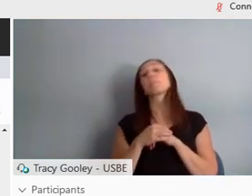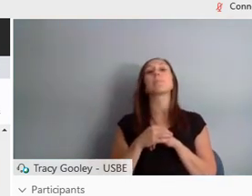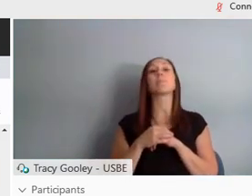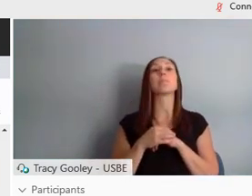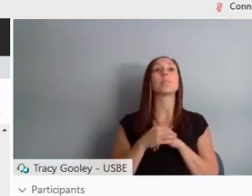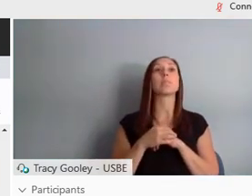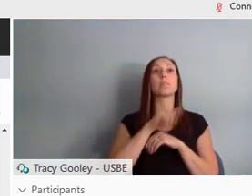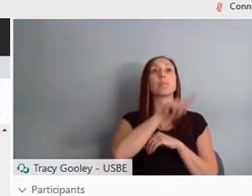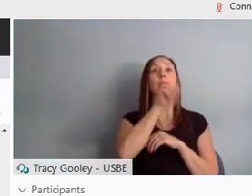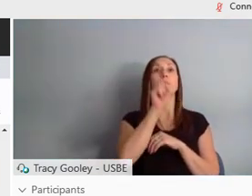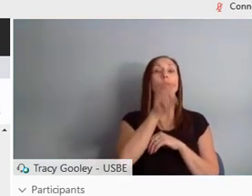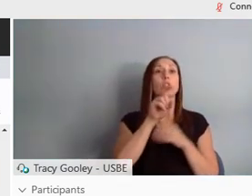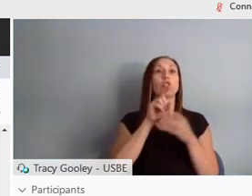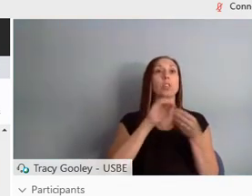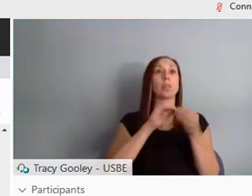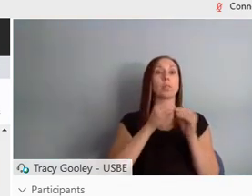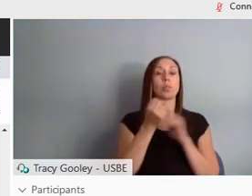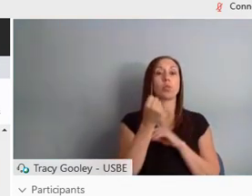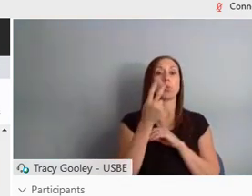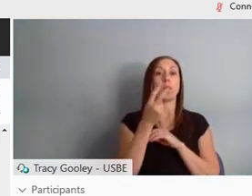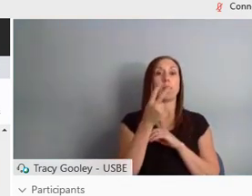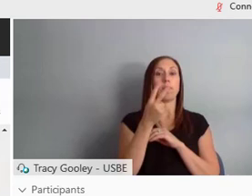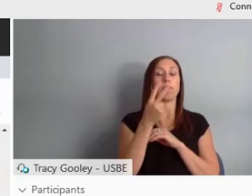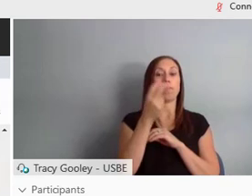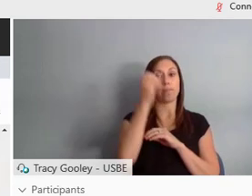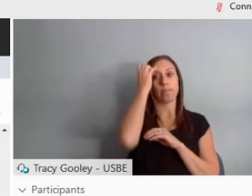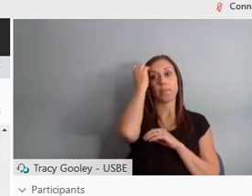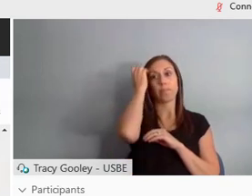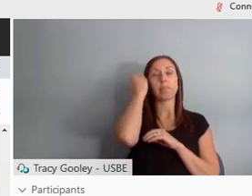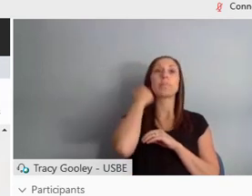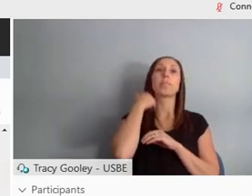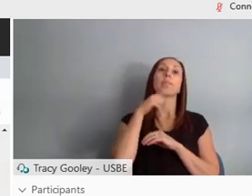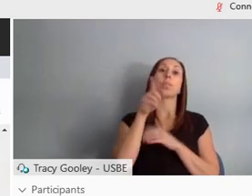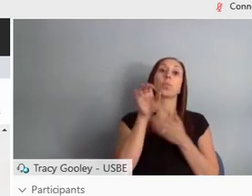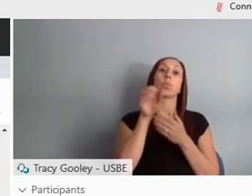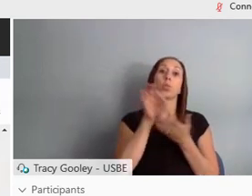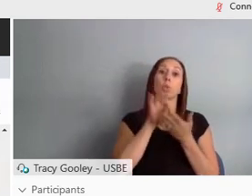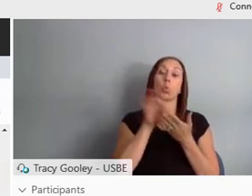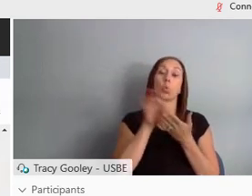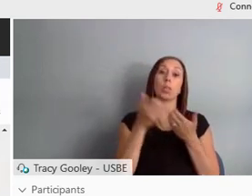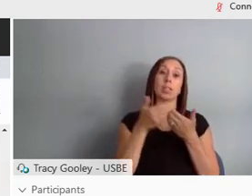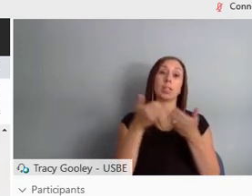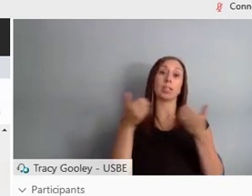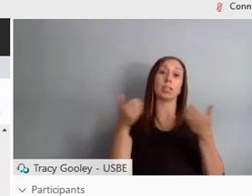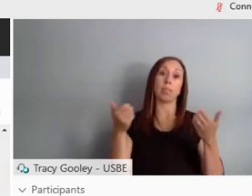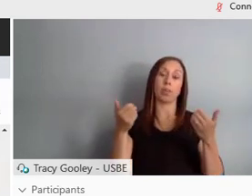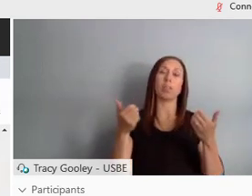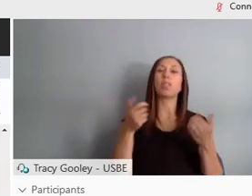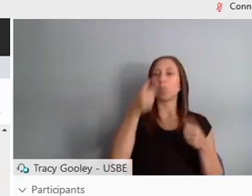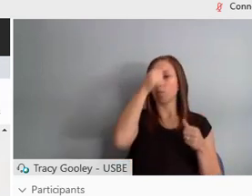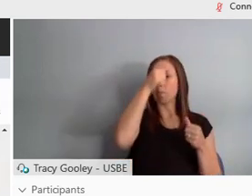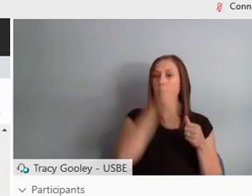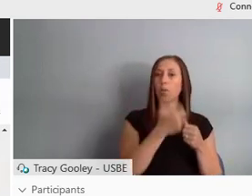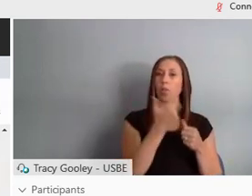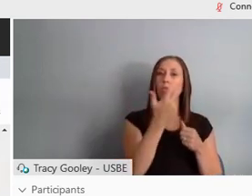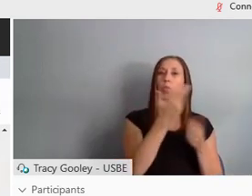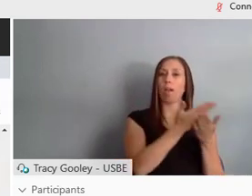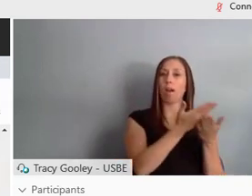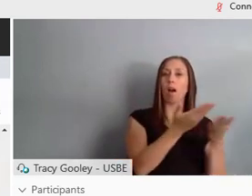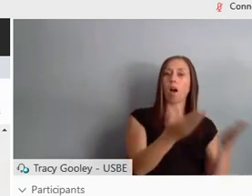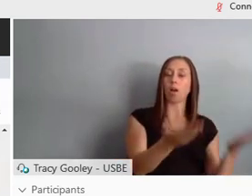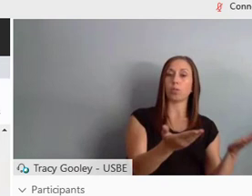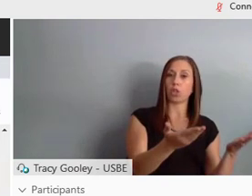Question number 12. You're going to score these separately. The 3 objects